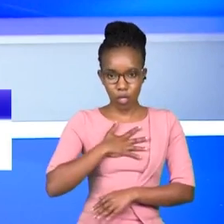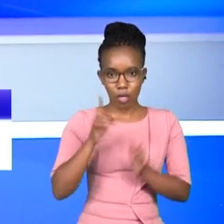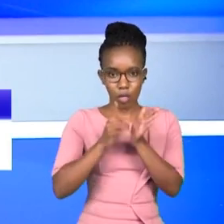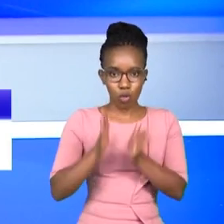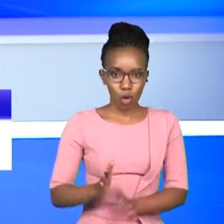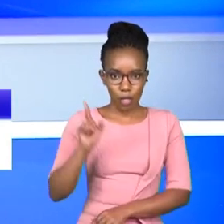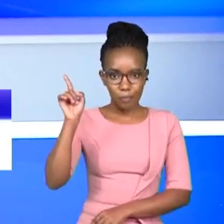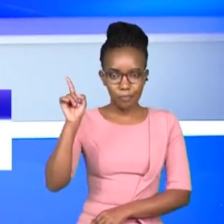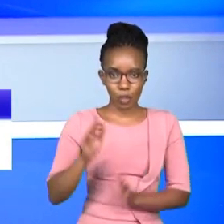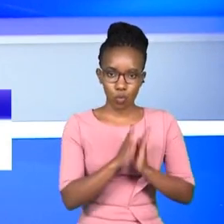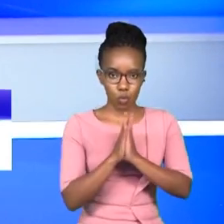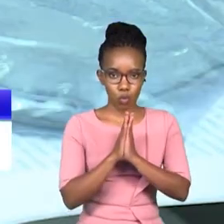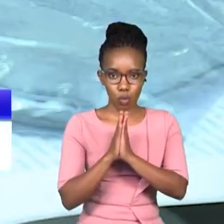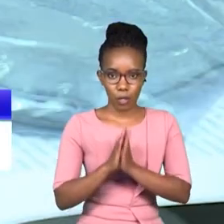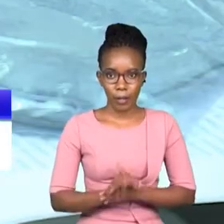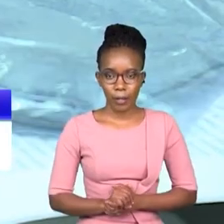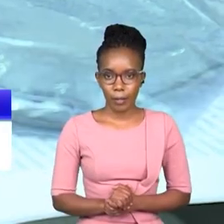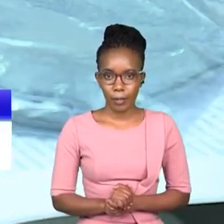Chimere with more.